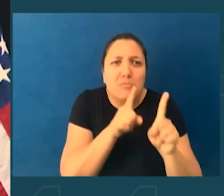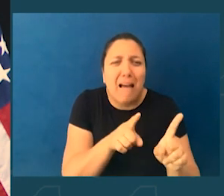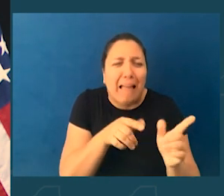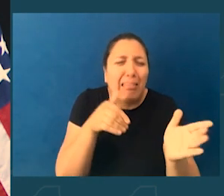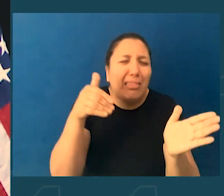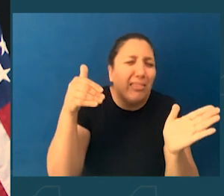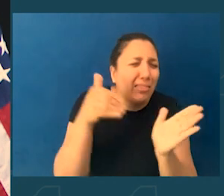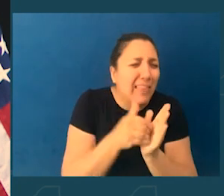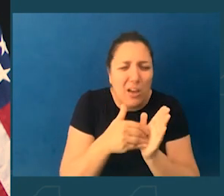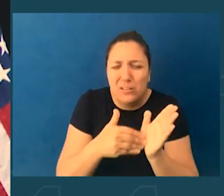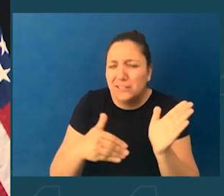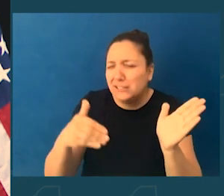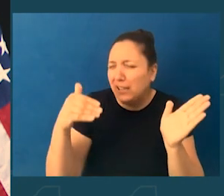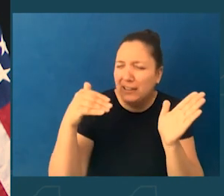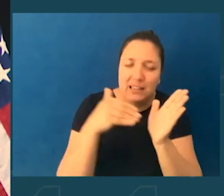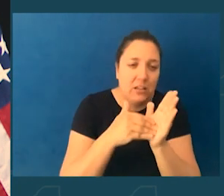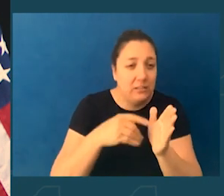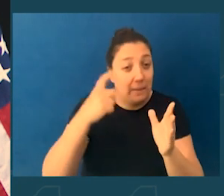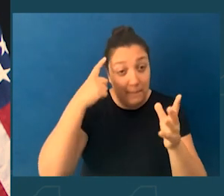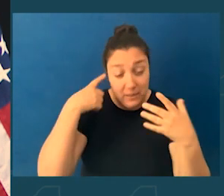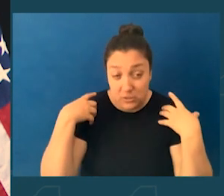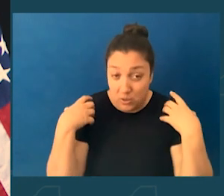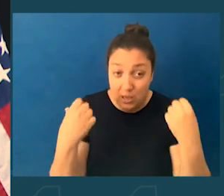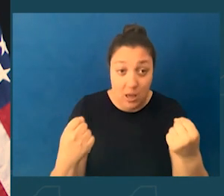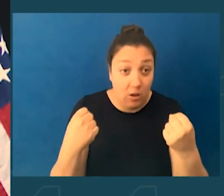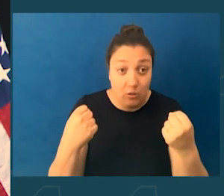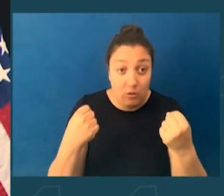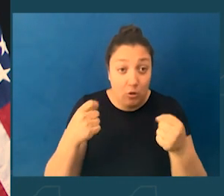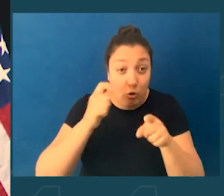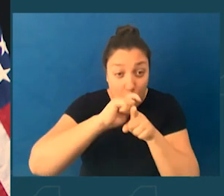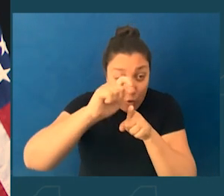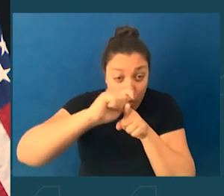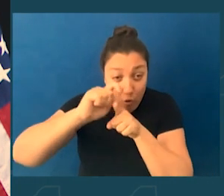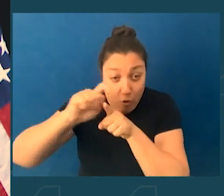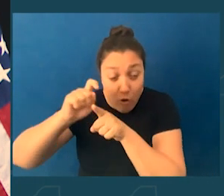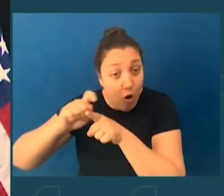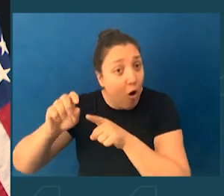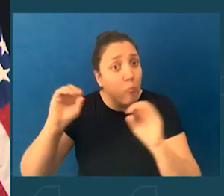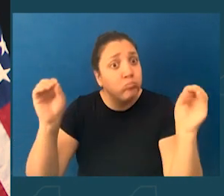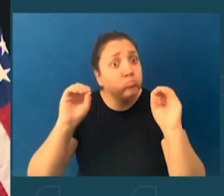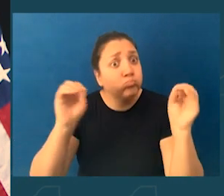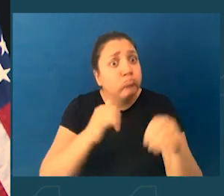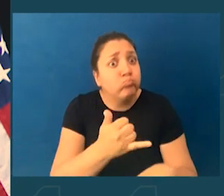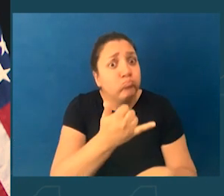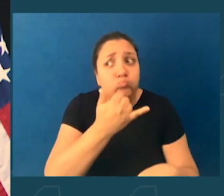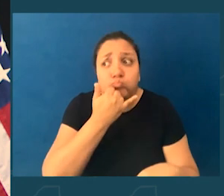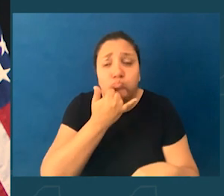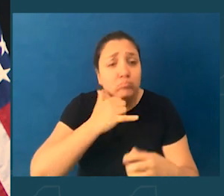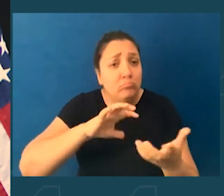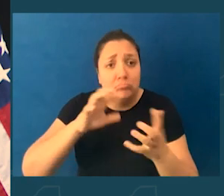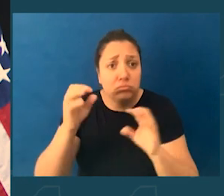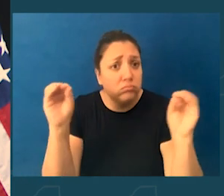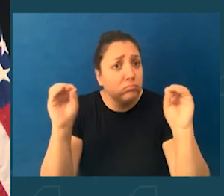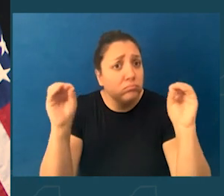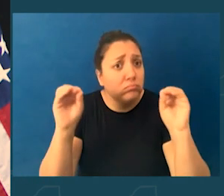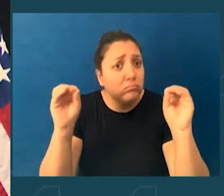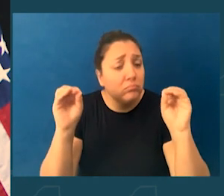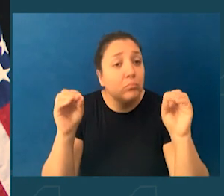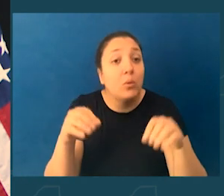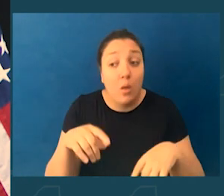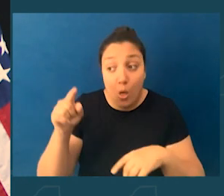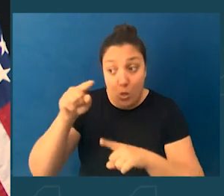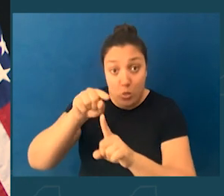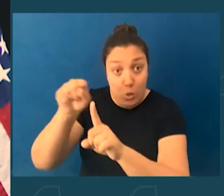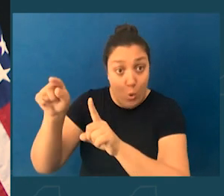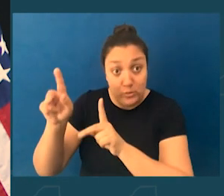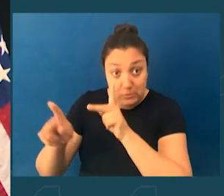mental health calls without incident, getting people in mental health crisis the treatment